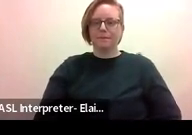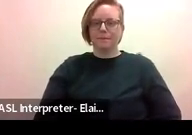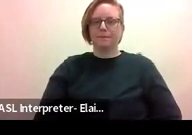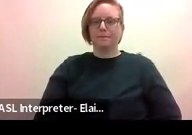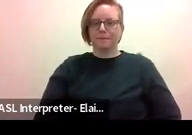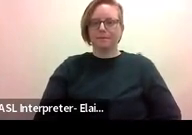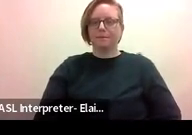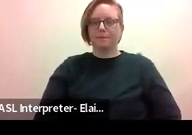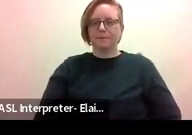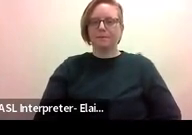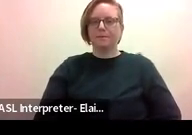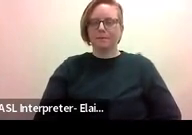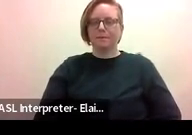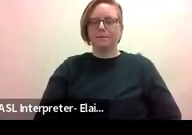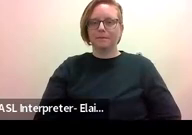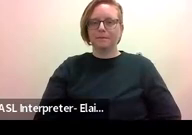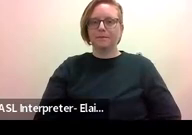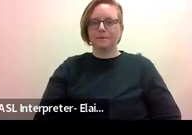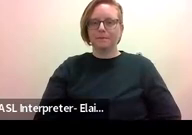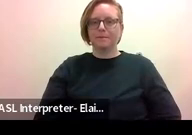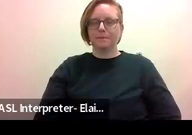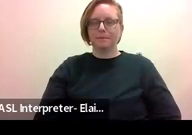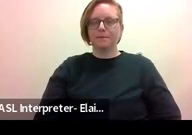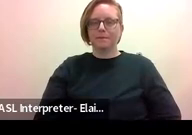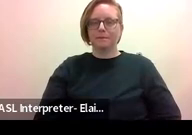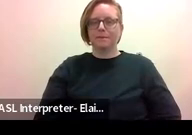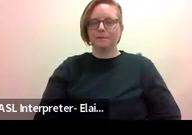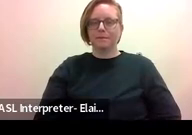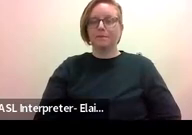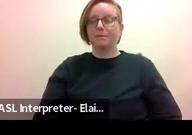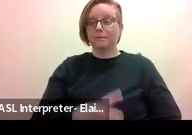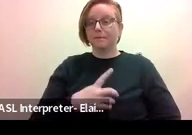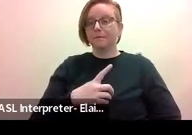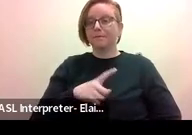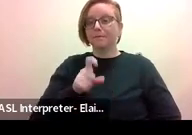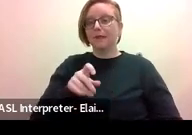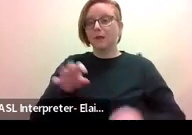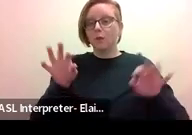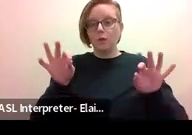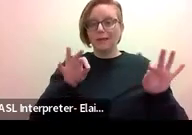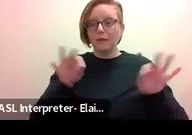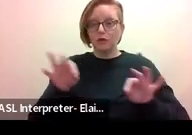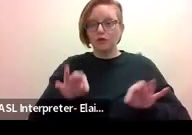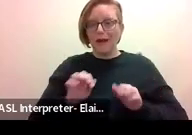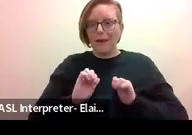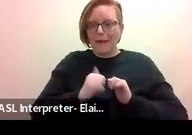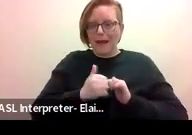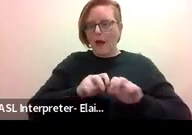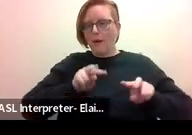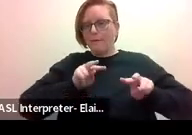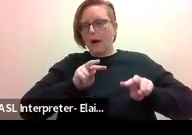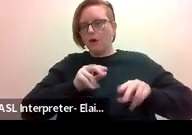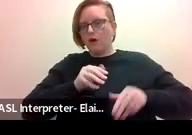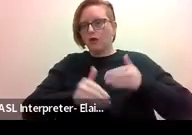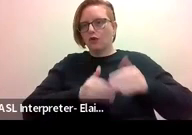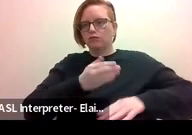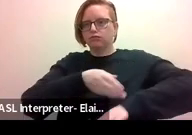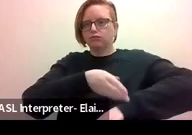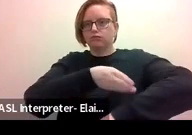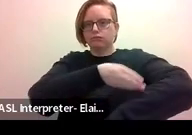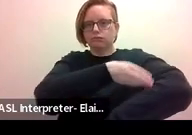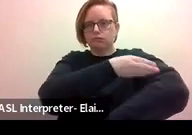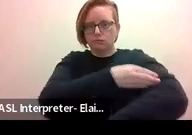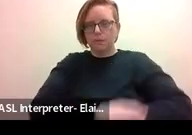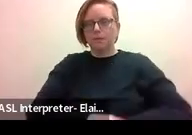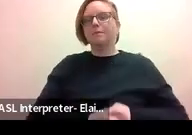This is just, you need to, you know, describe how you are going to progress monitor, and you